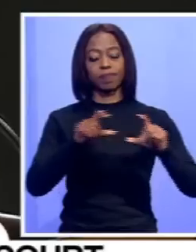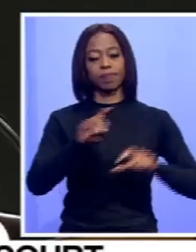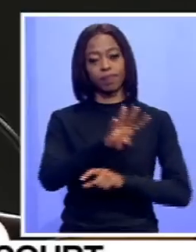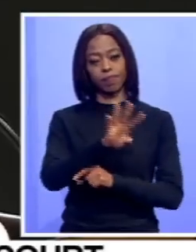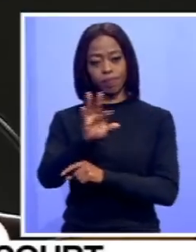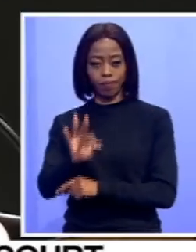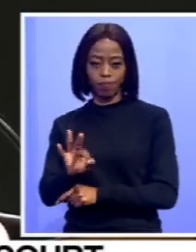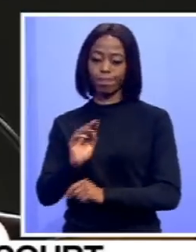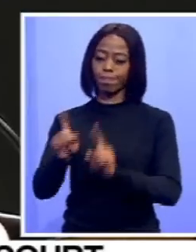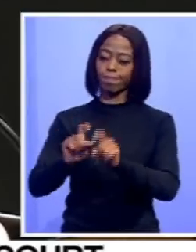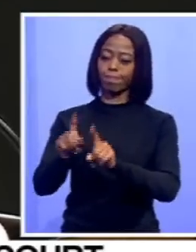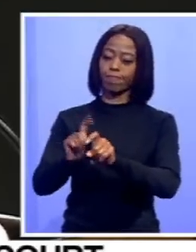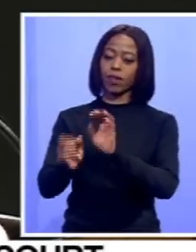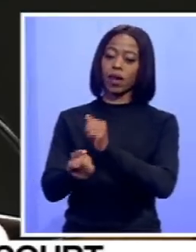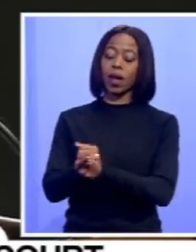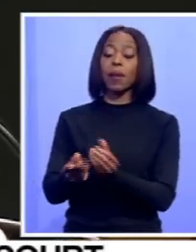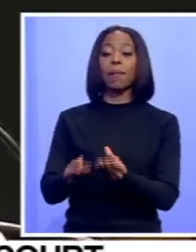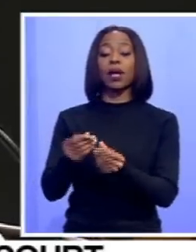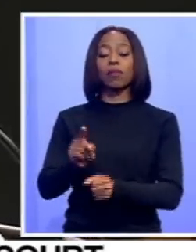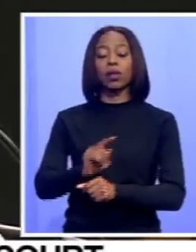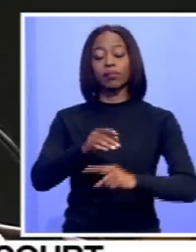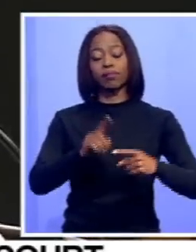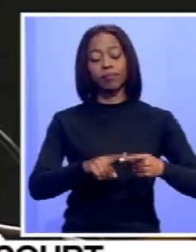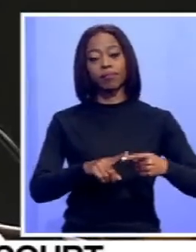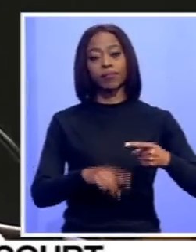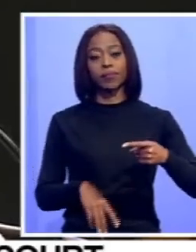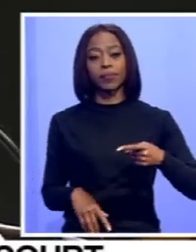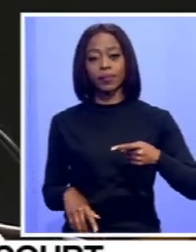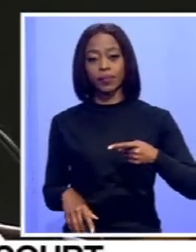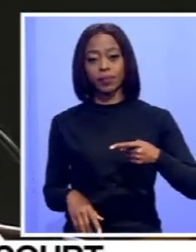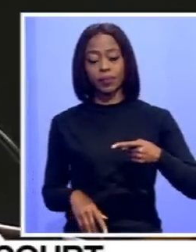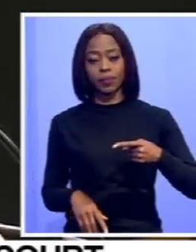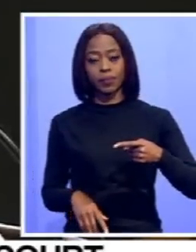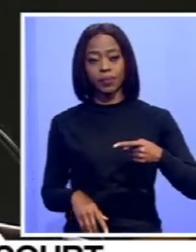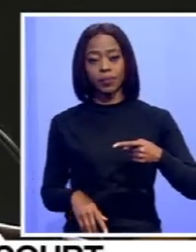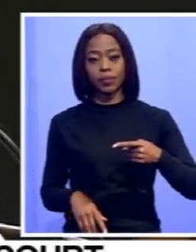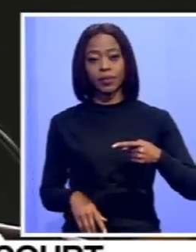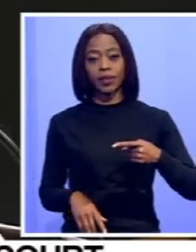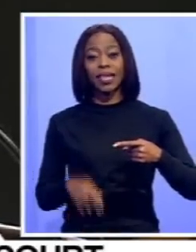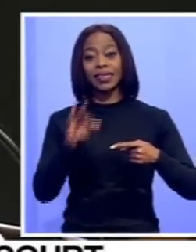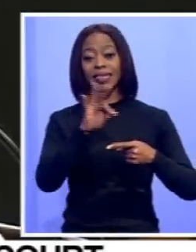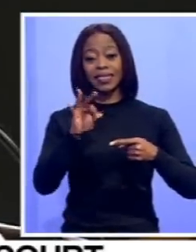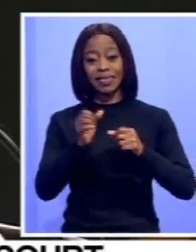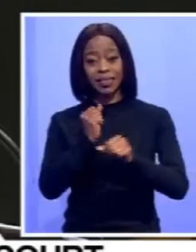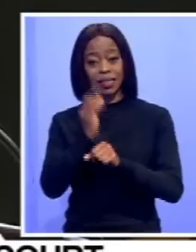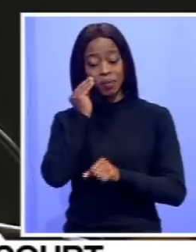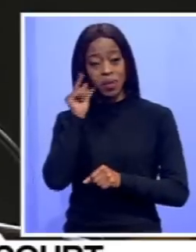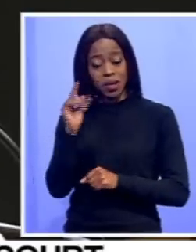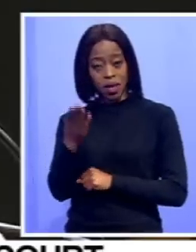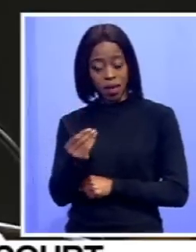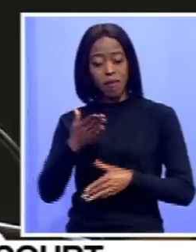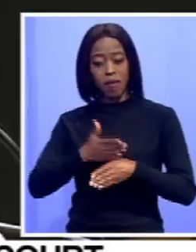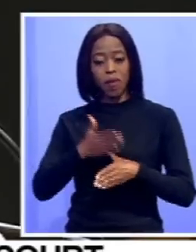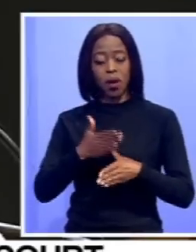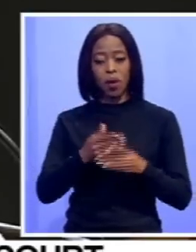43. Under cross-examination, he conceded that, sub 1, By virtue of his 33 years' experience, he had worked at